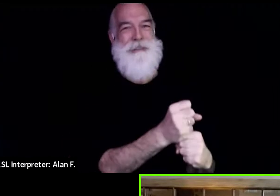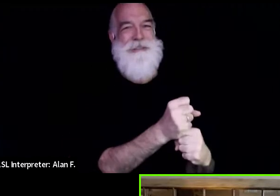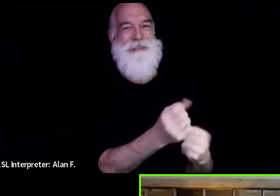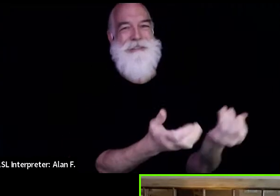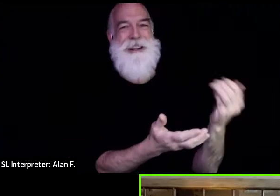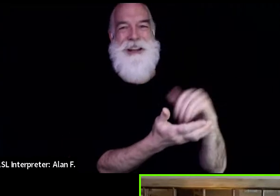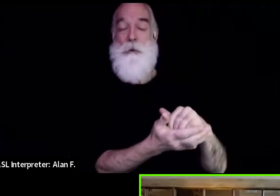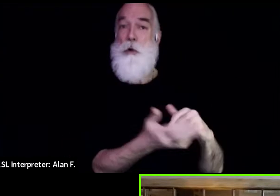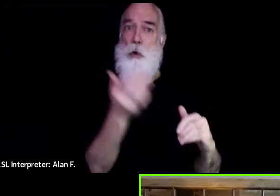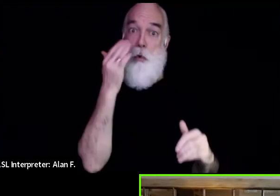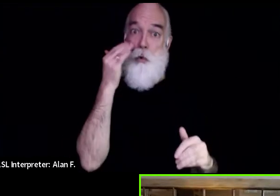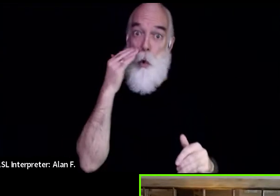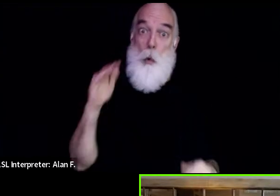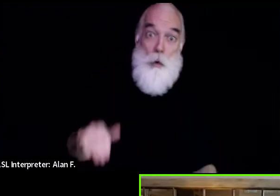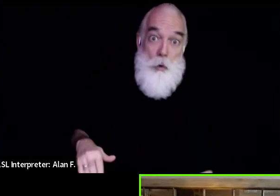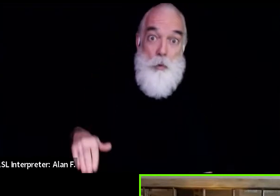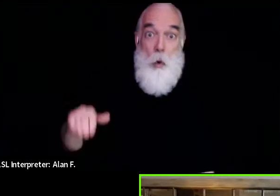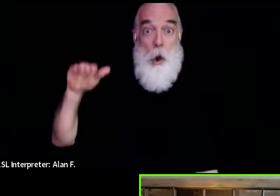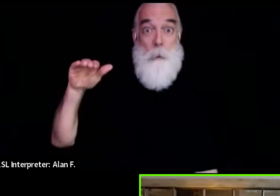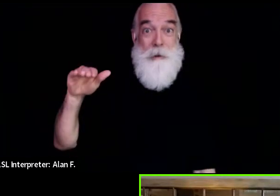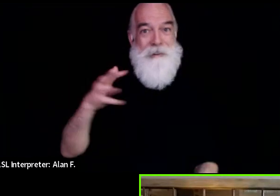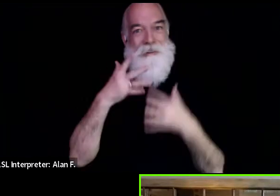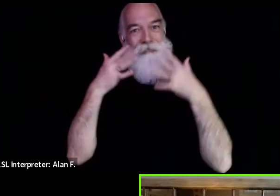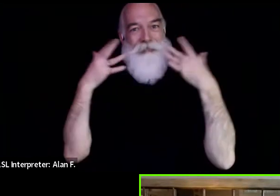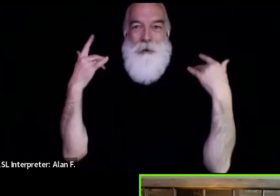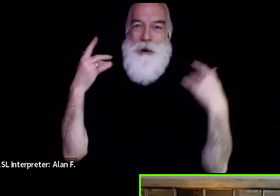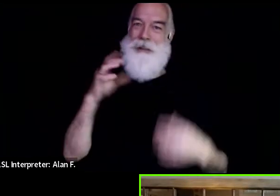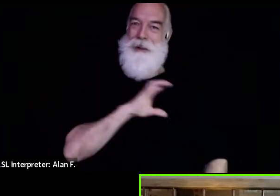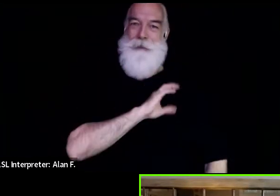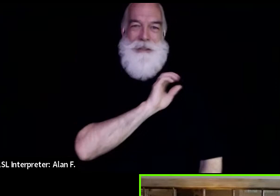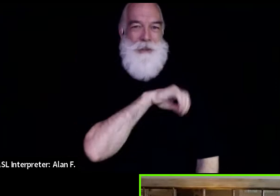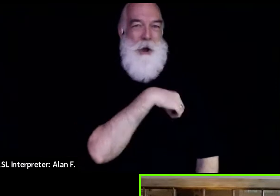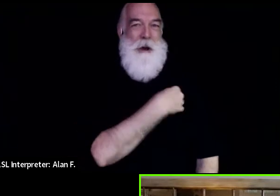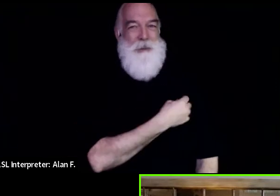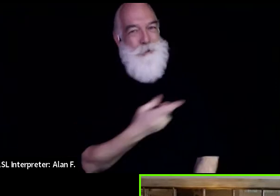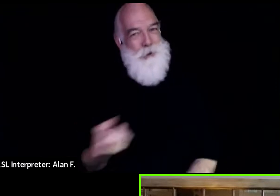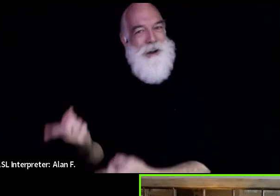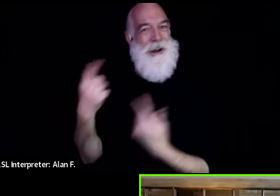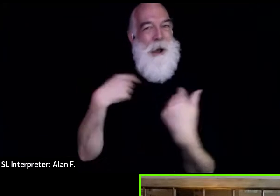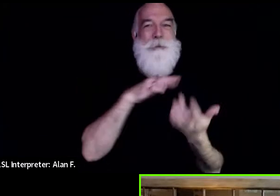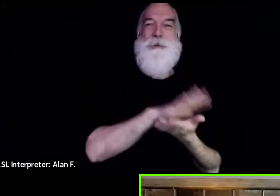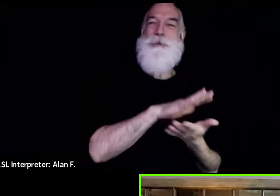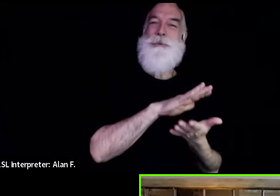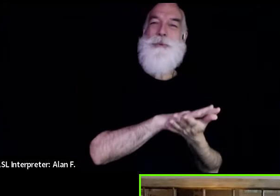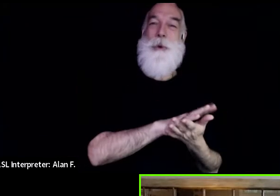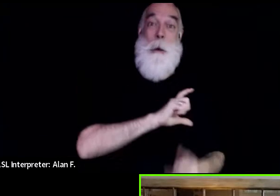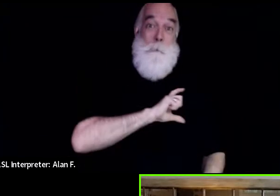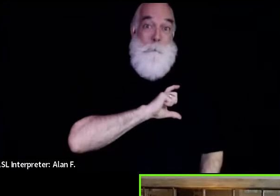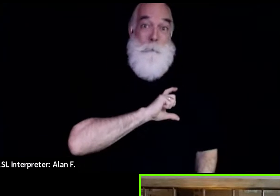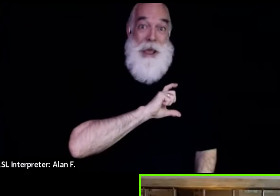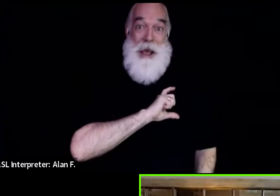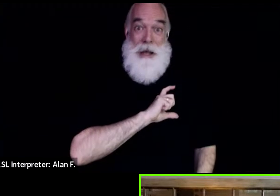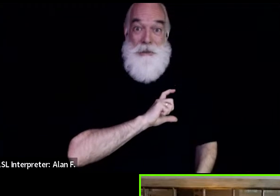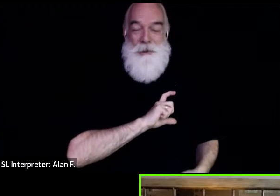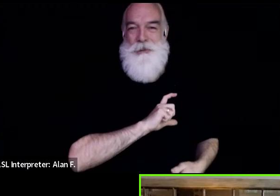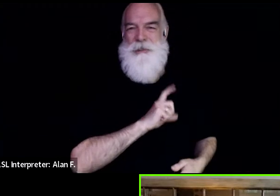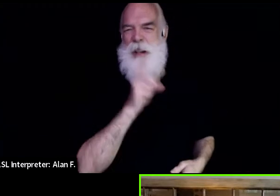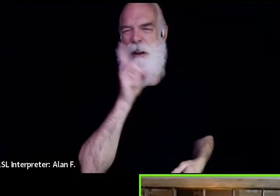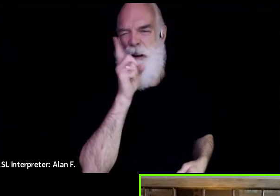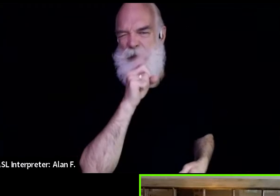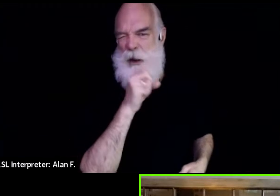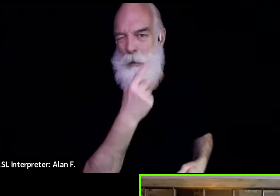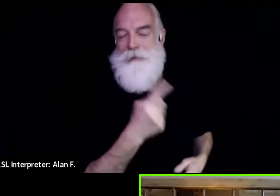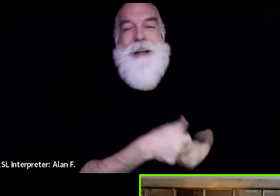Officer Friendly came into the elementary school, he gave out badges, and there was this trust and respect for